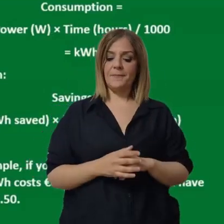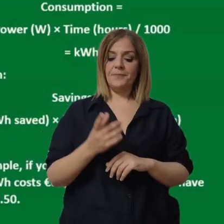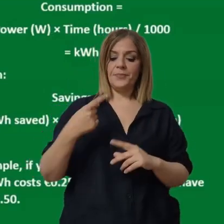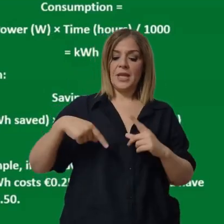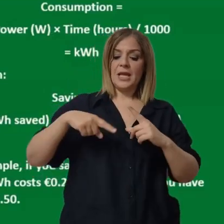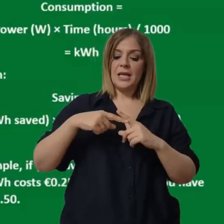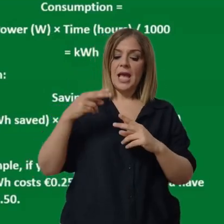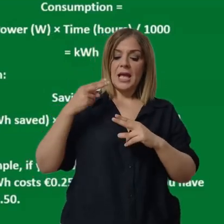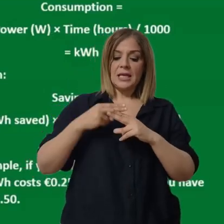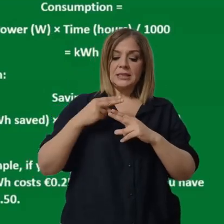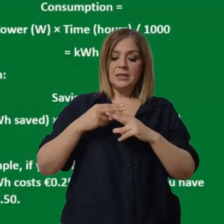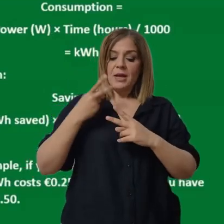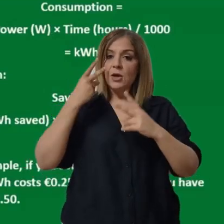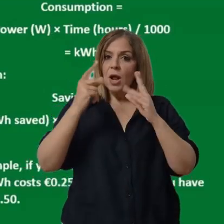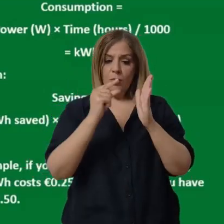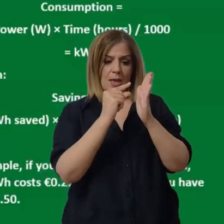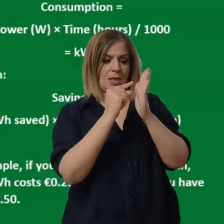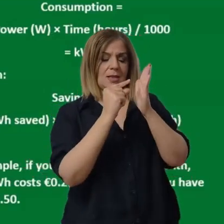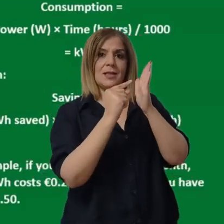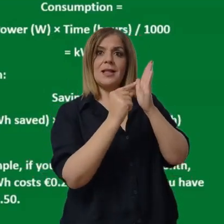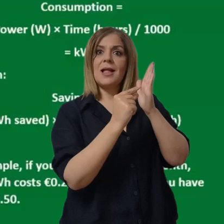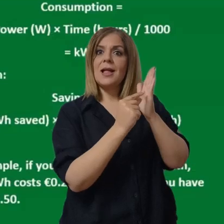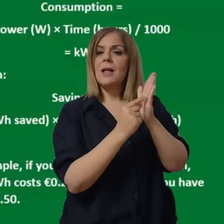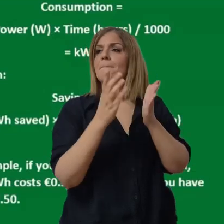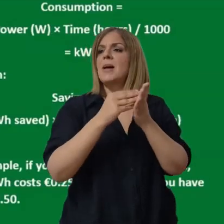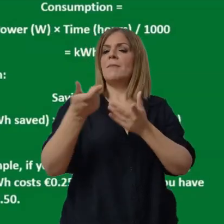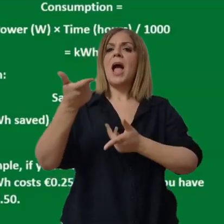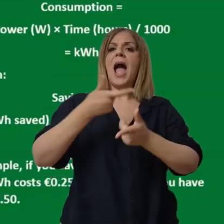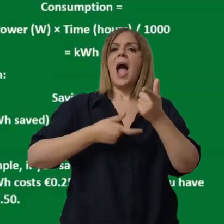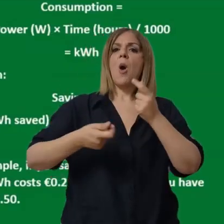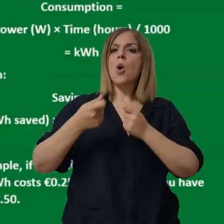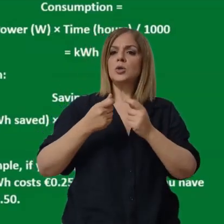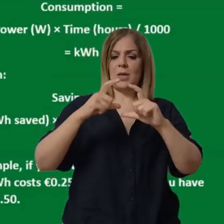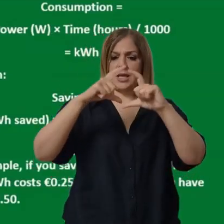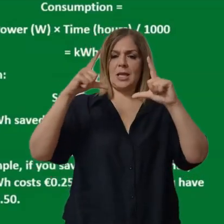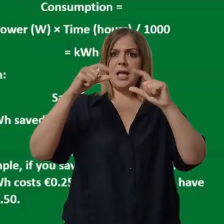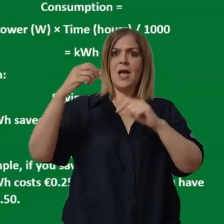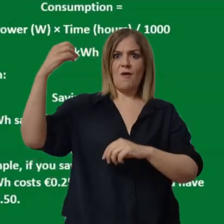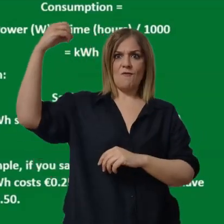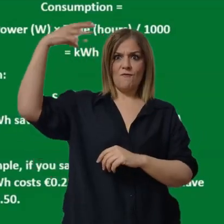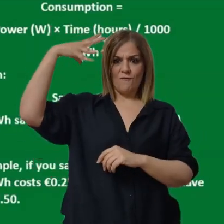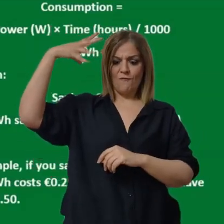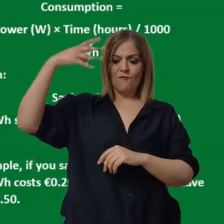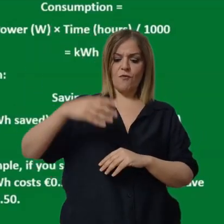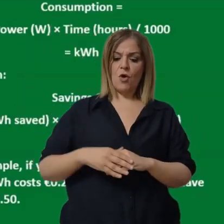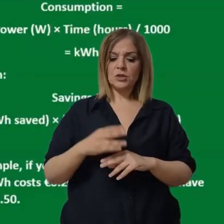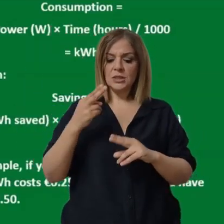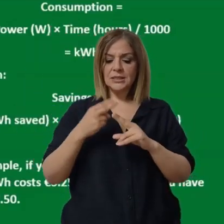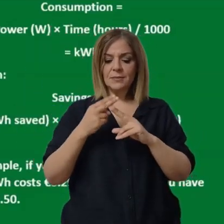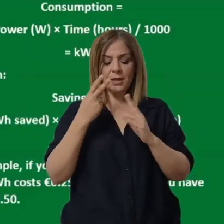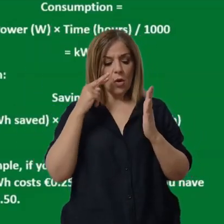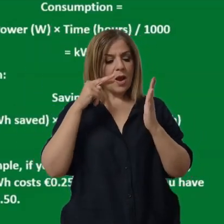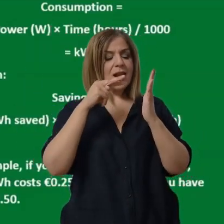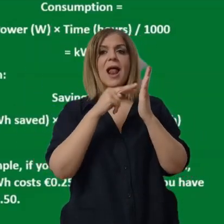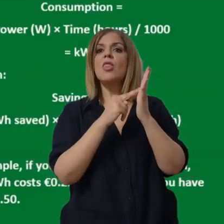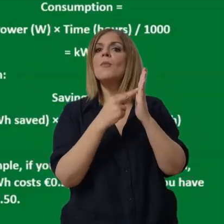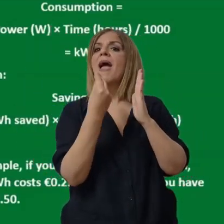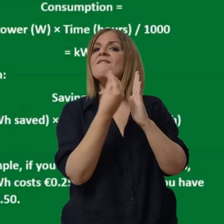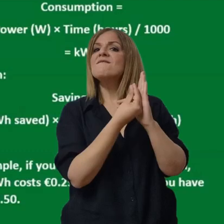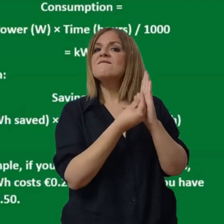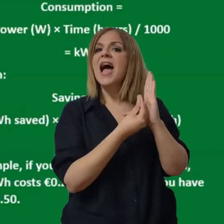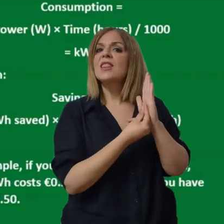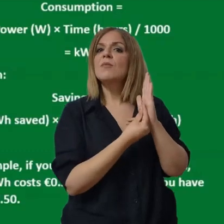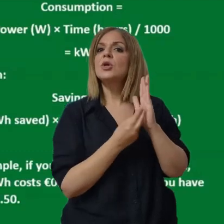energy labels that we can check. So for example, when we buy a light bulb, we can check the class energy of